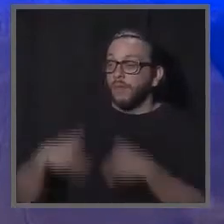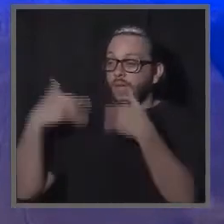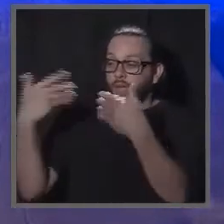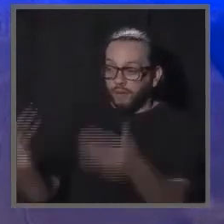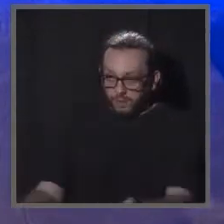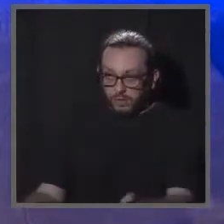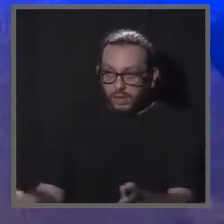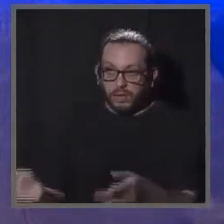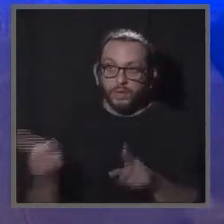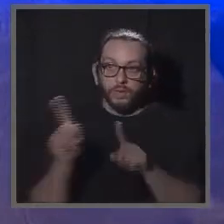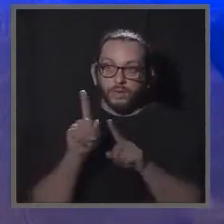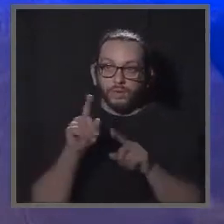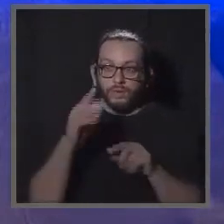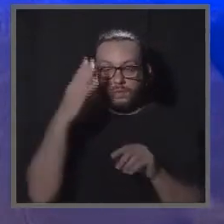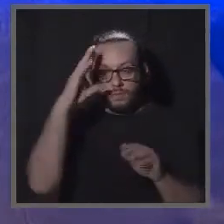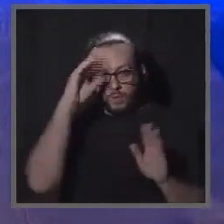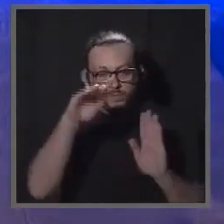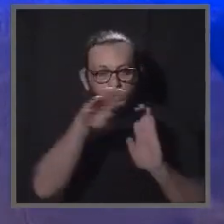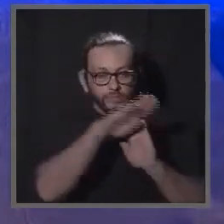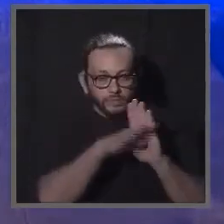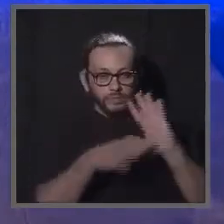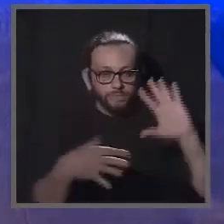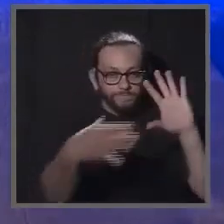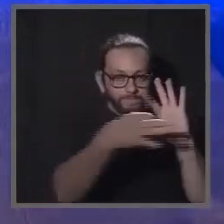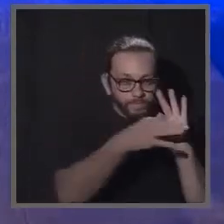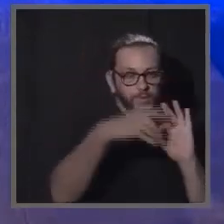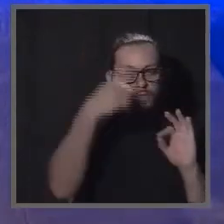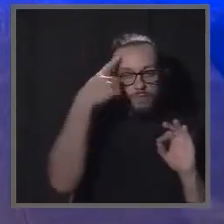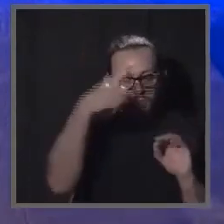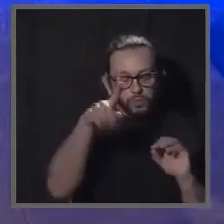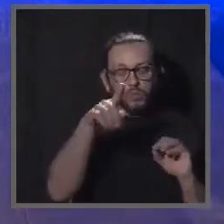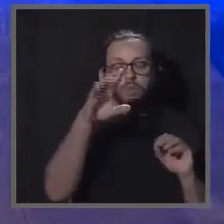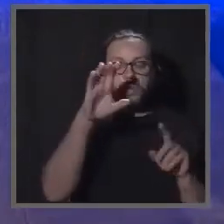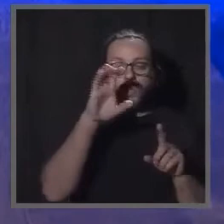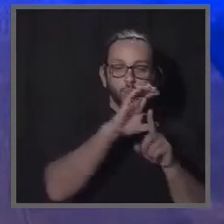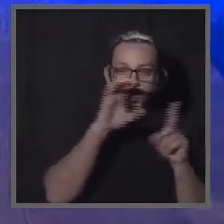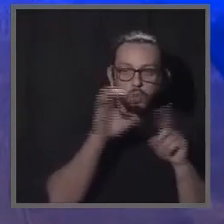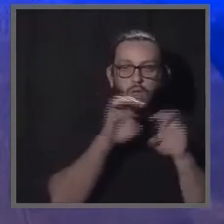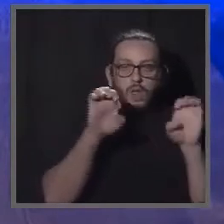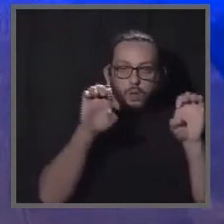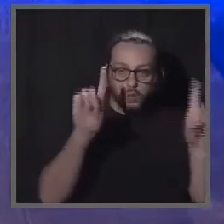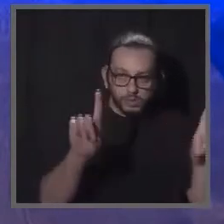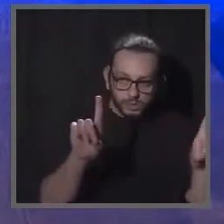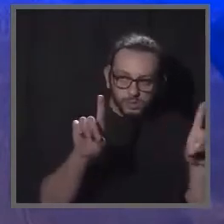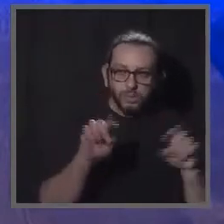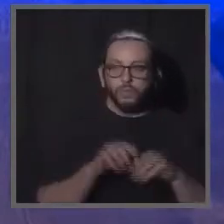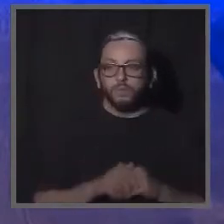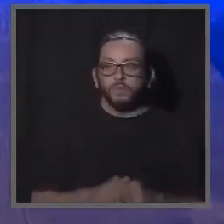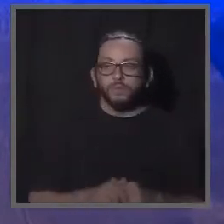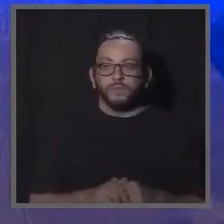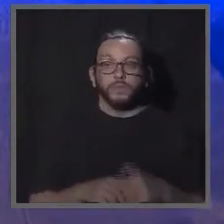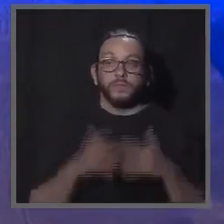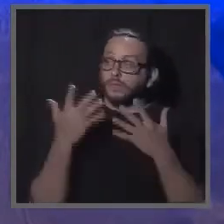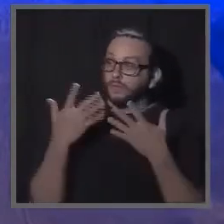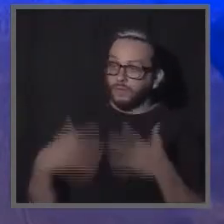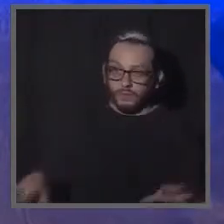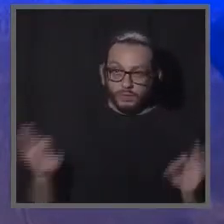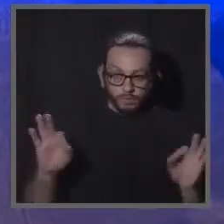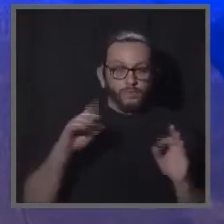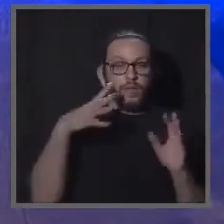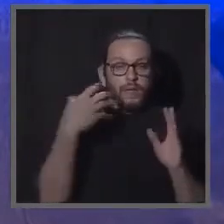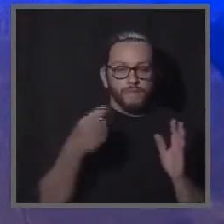cultural and educational organizations. And finally, and very importantly, as well to